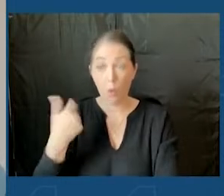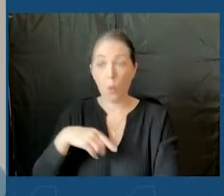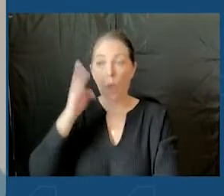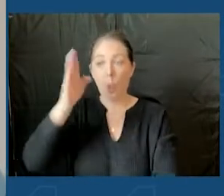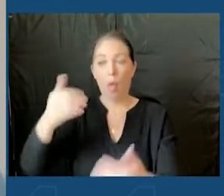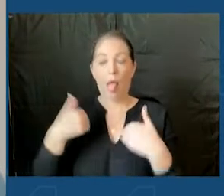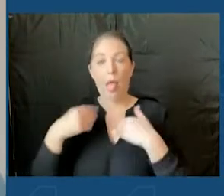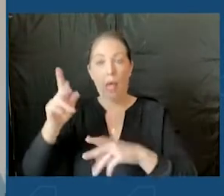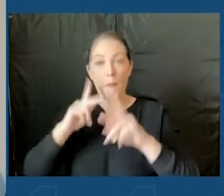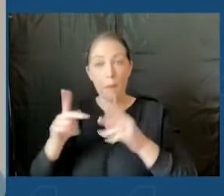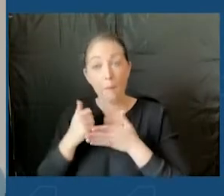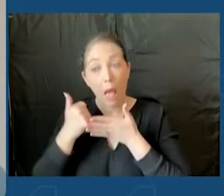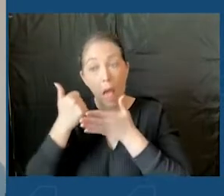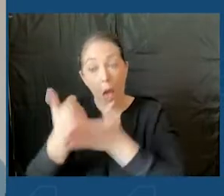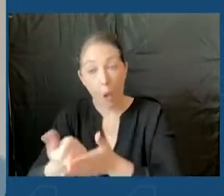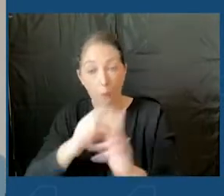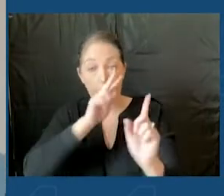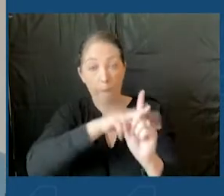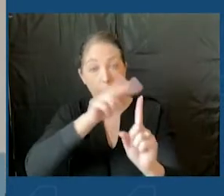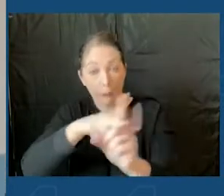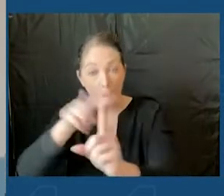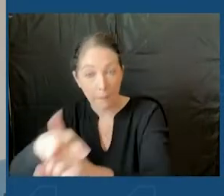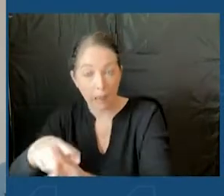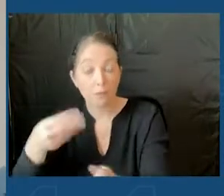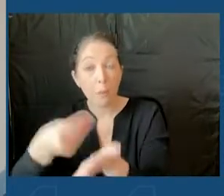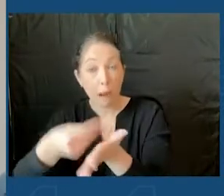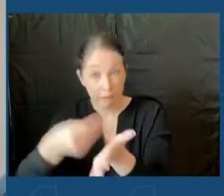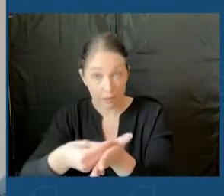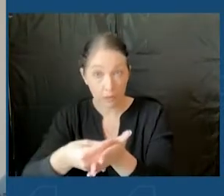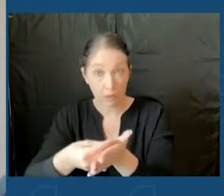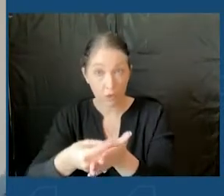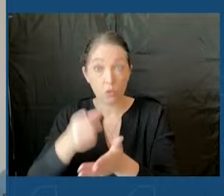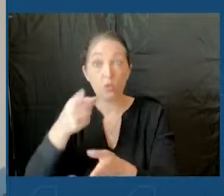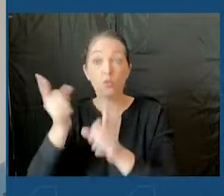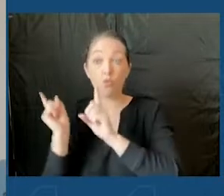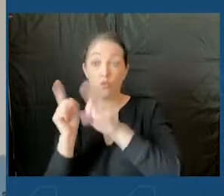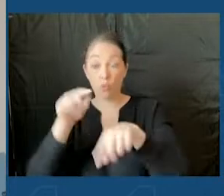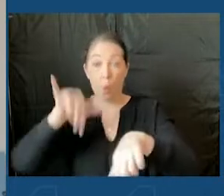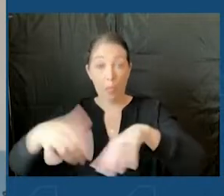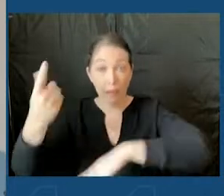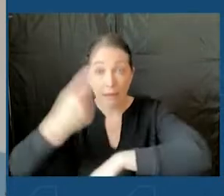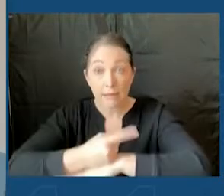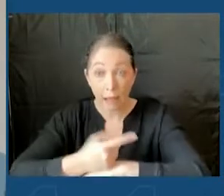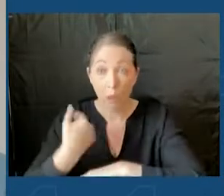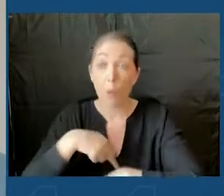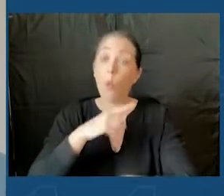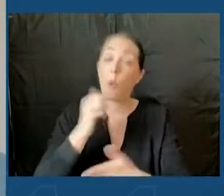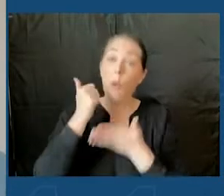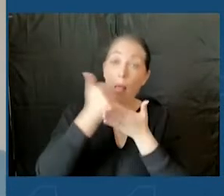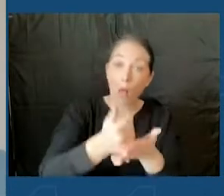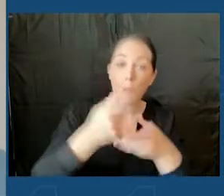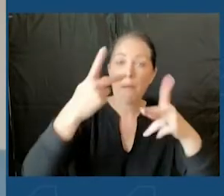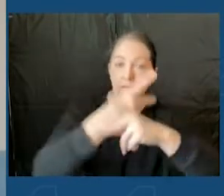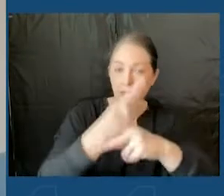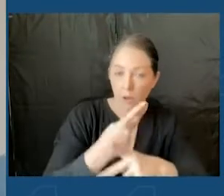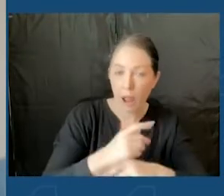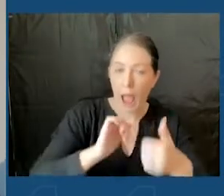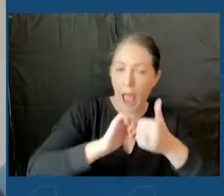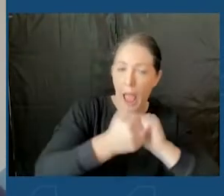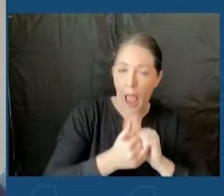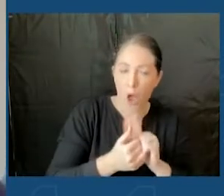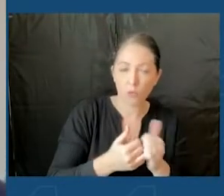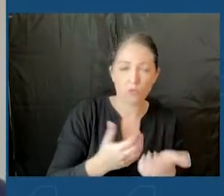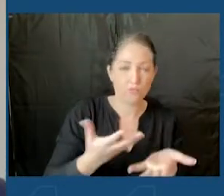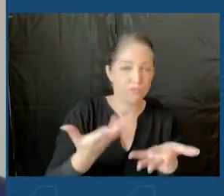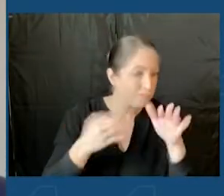you need some repairs, you're behind in your rent, you come there on that day and we'll help you figure out what to do and how to get access to